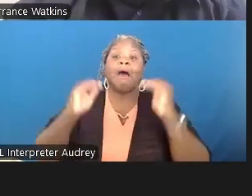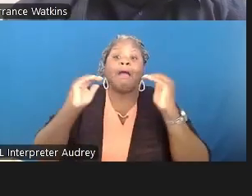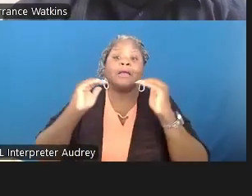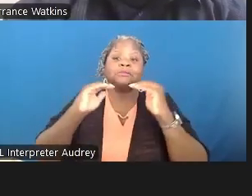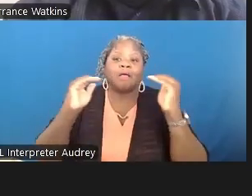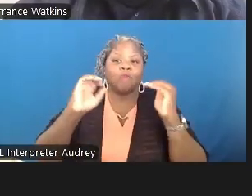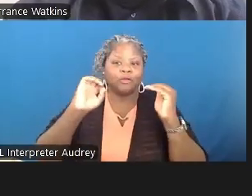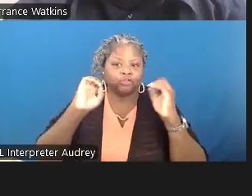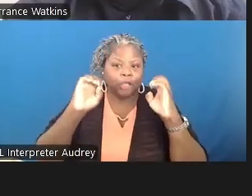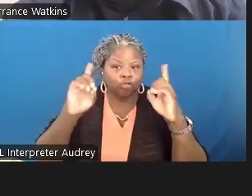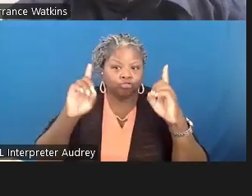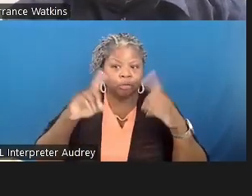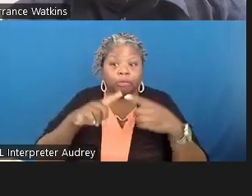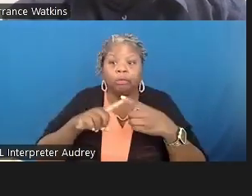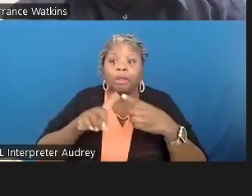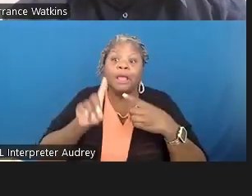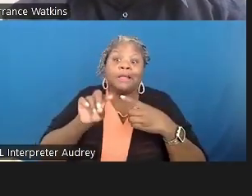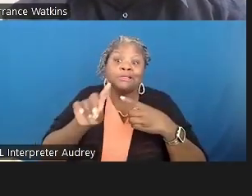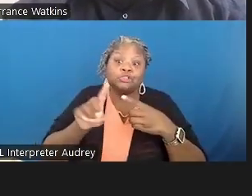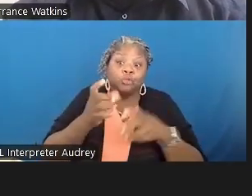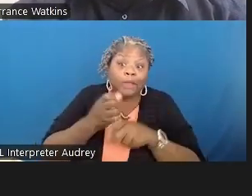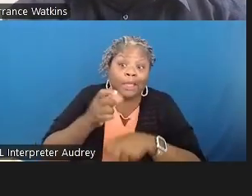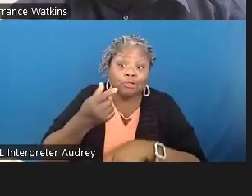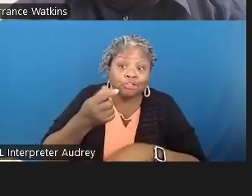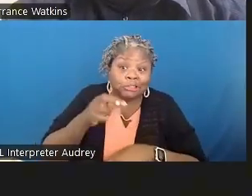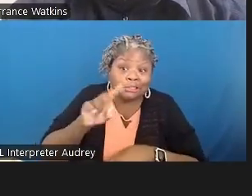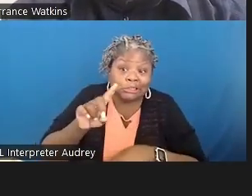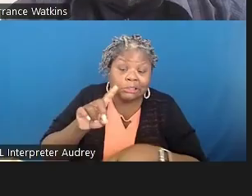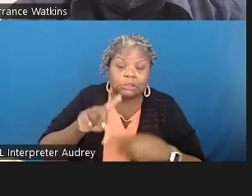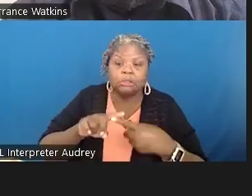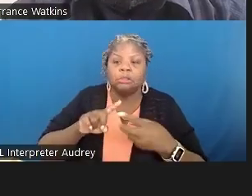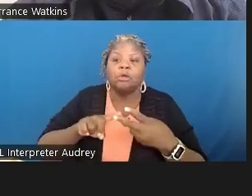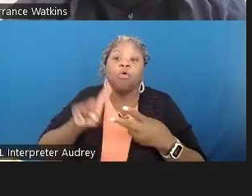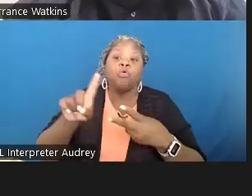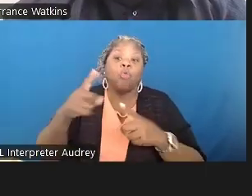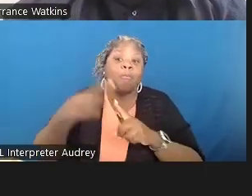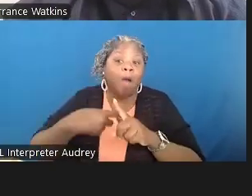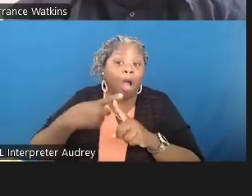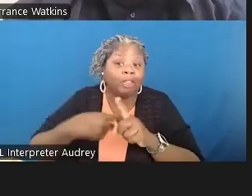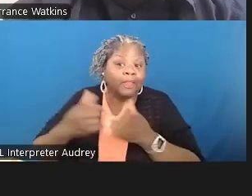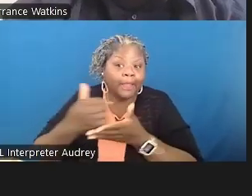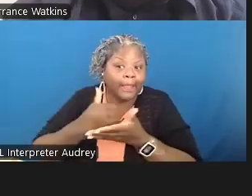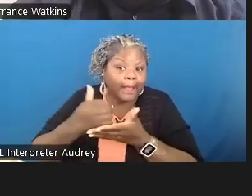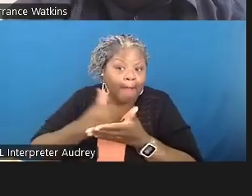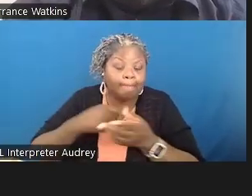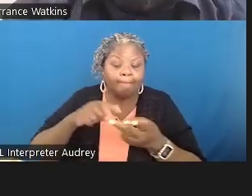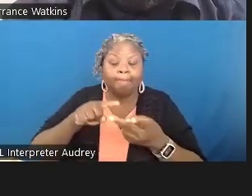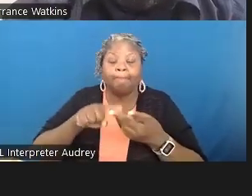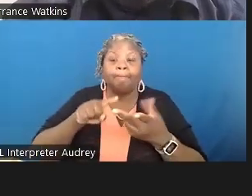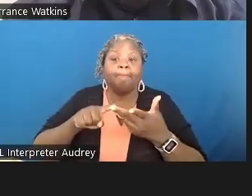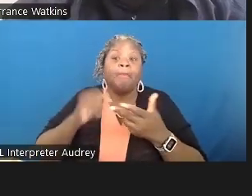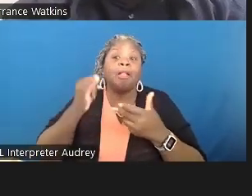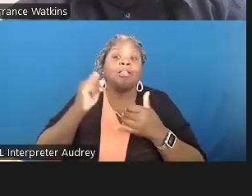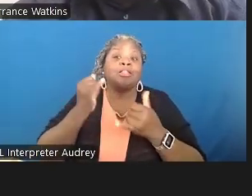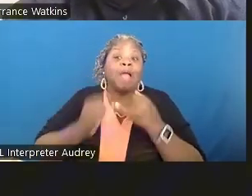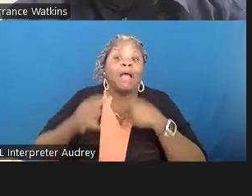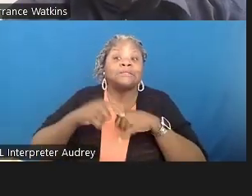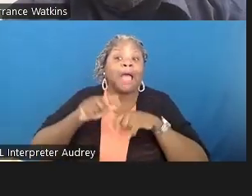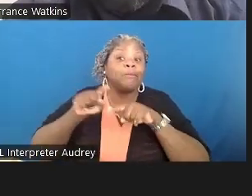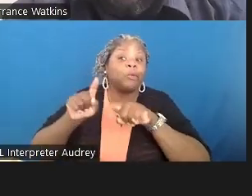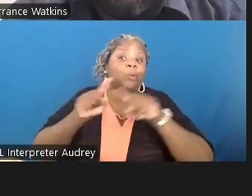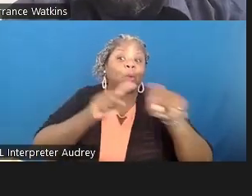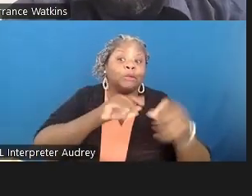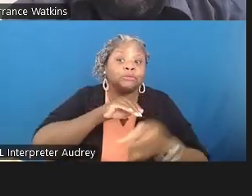education. Did you get your GED? What is your monthly income? When was the last time you've been to the doctor? Do you